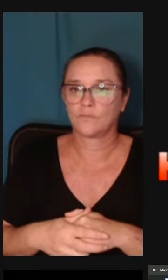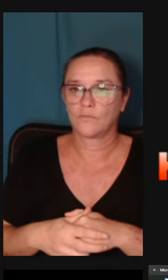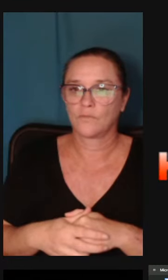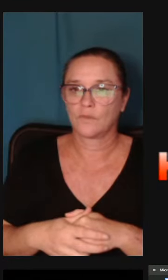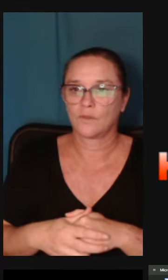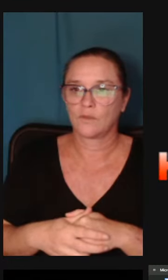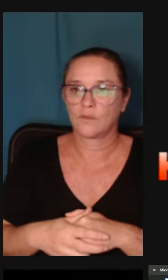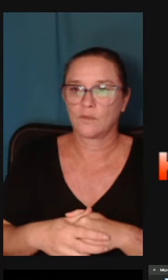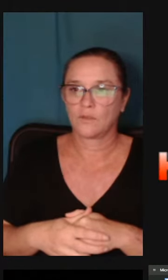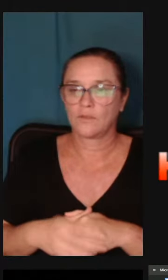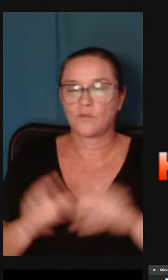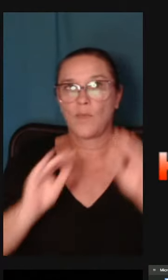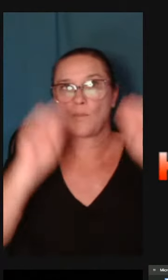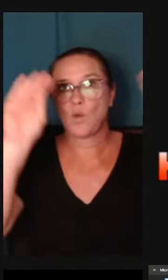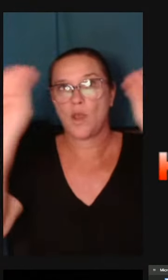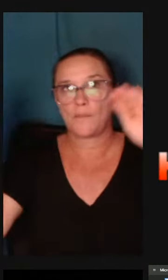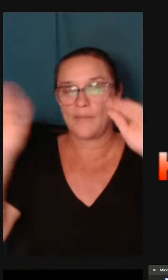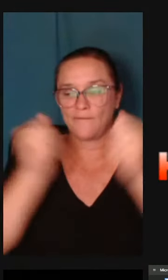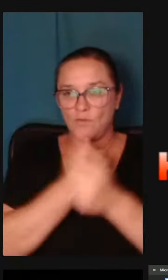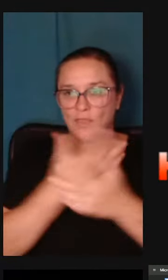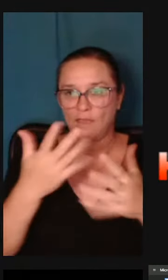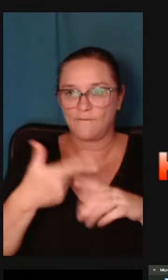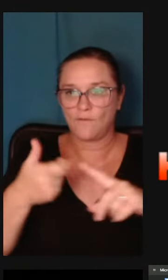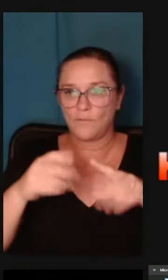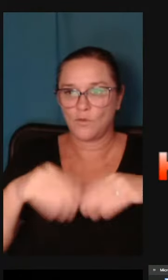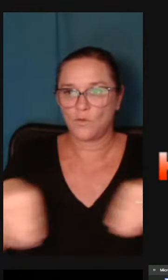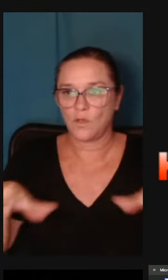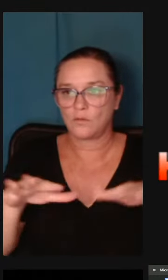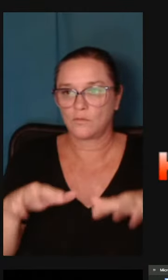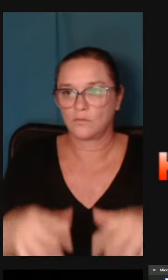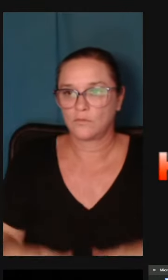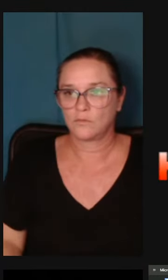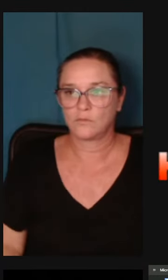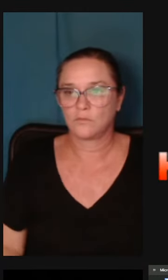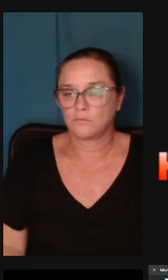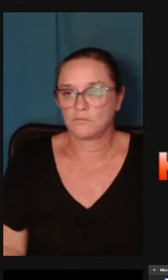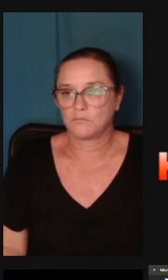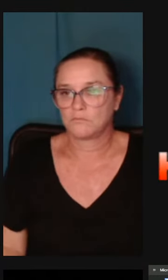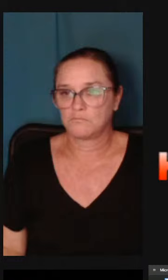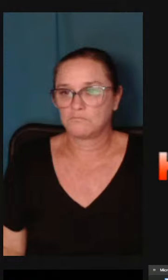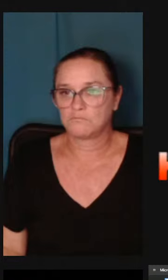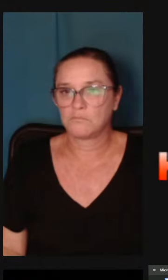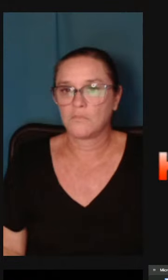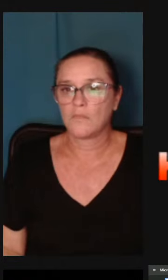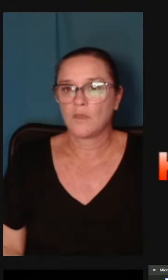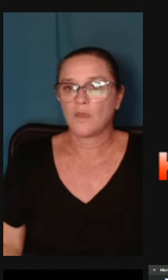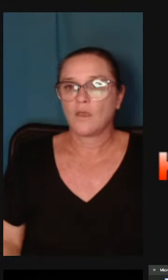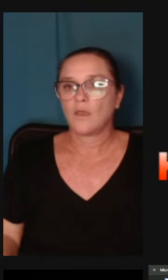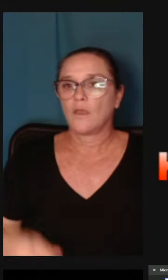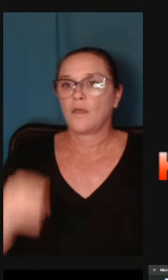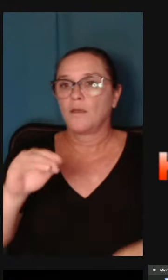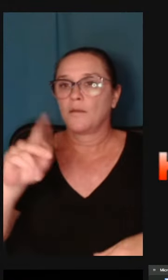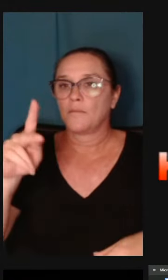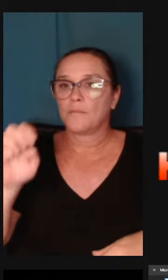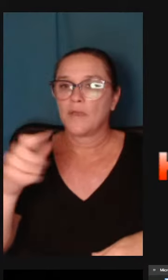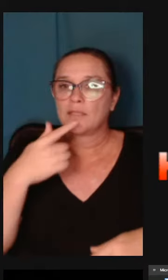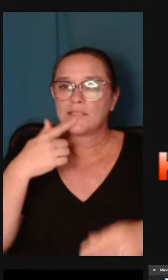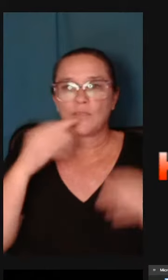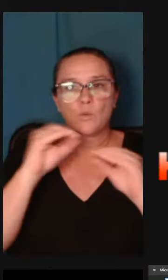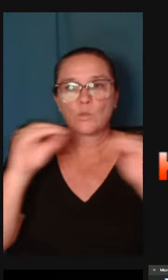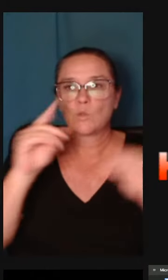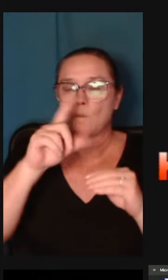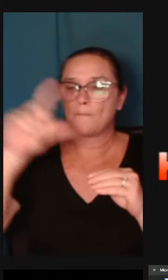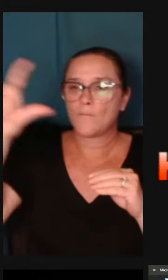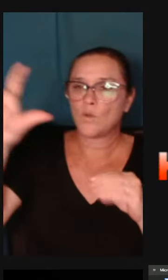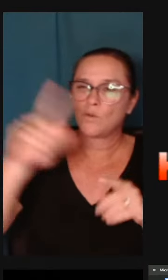as well as their packs. So on the 29th, you can see Mike reports it as a moonless night, but that